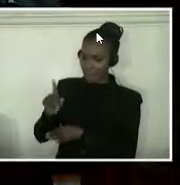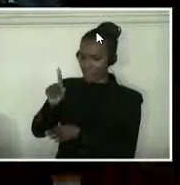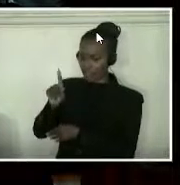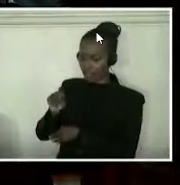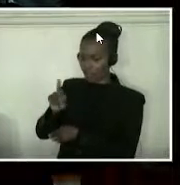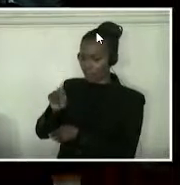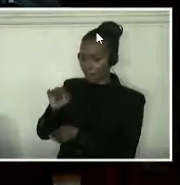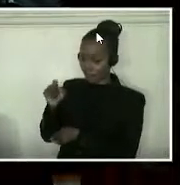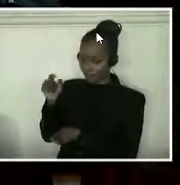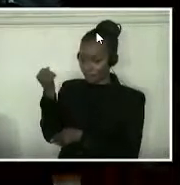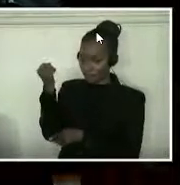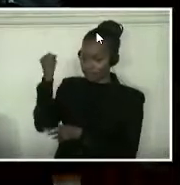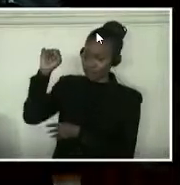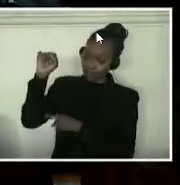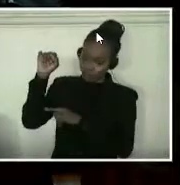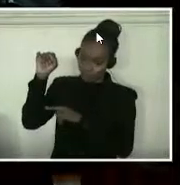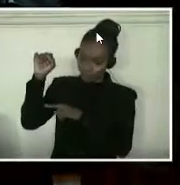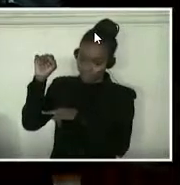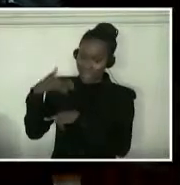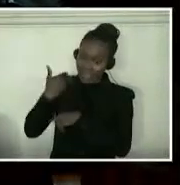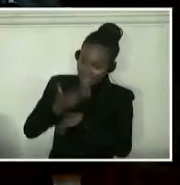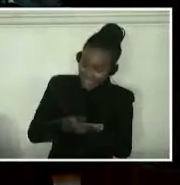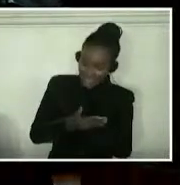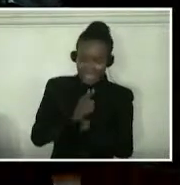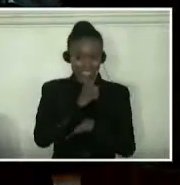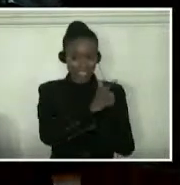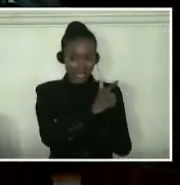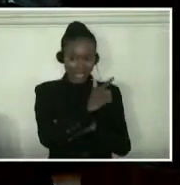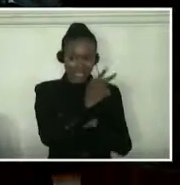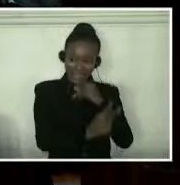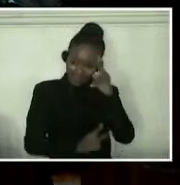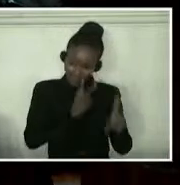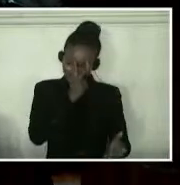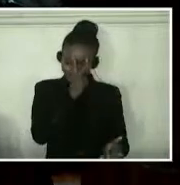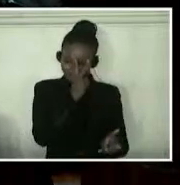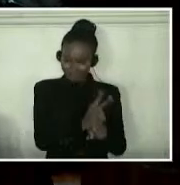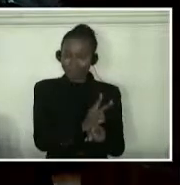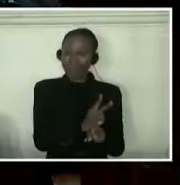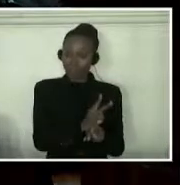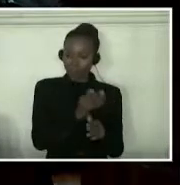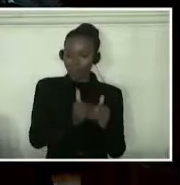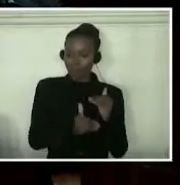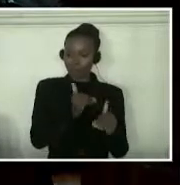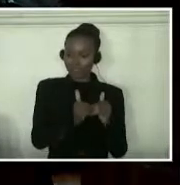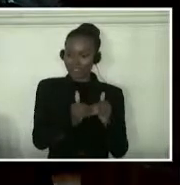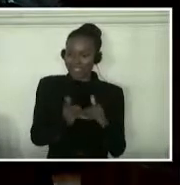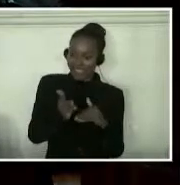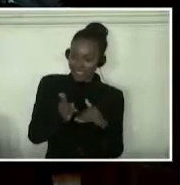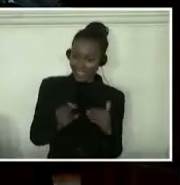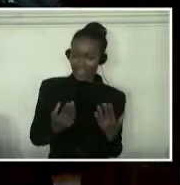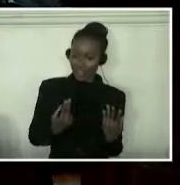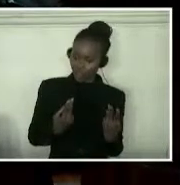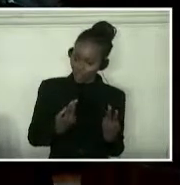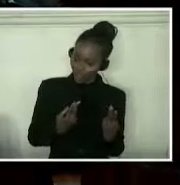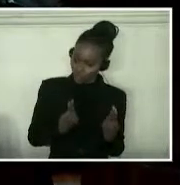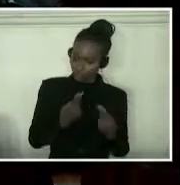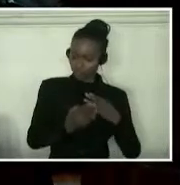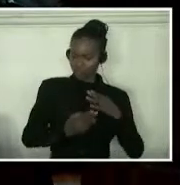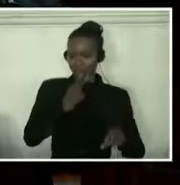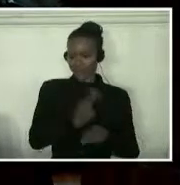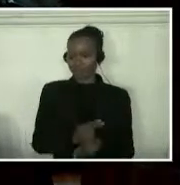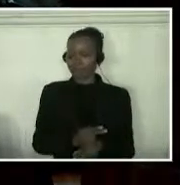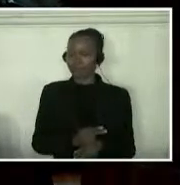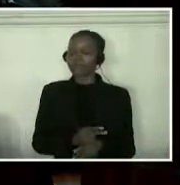were instructed to start them afresh the department has therefore had to restart this process we are working on that and we have decided in the